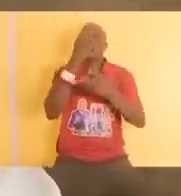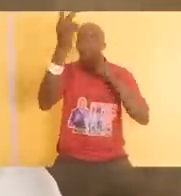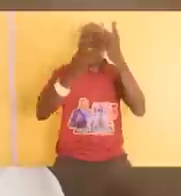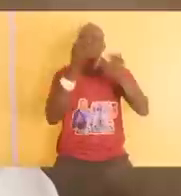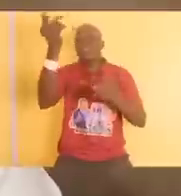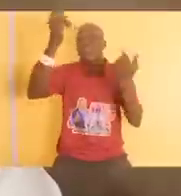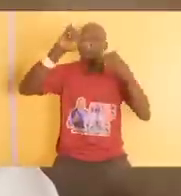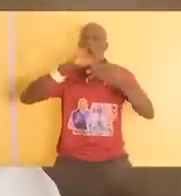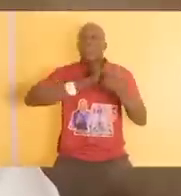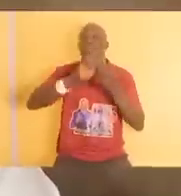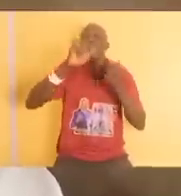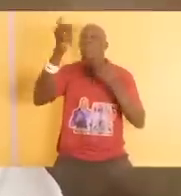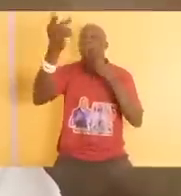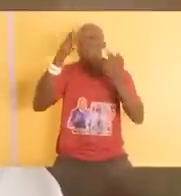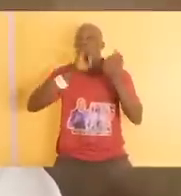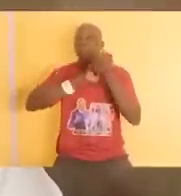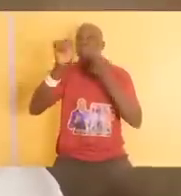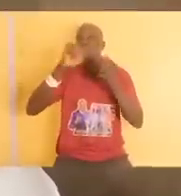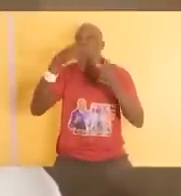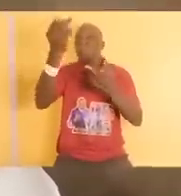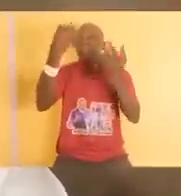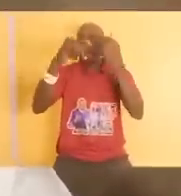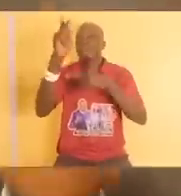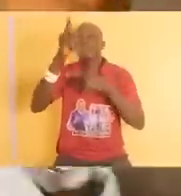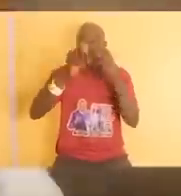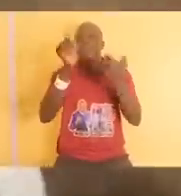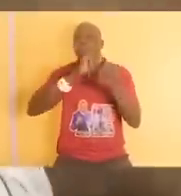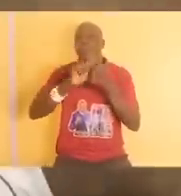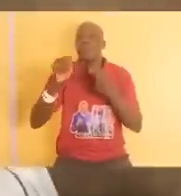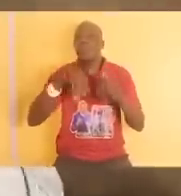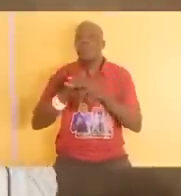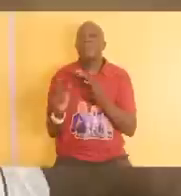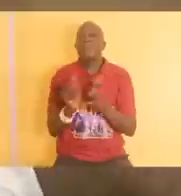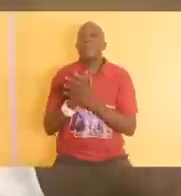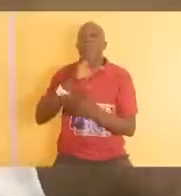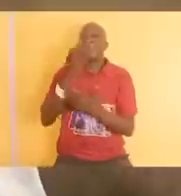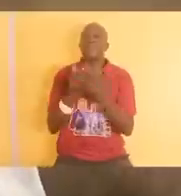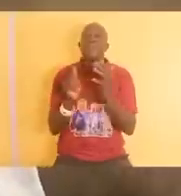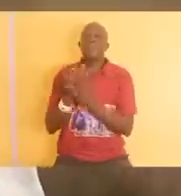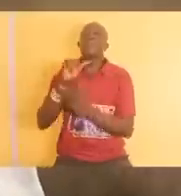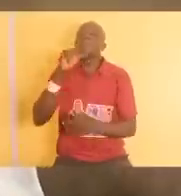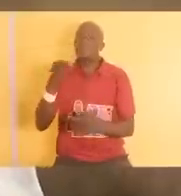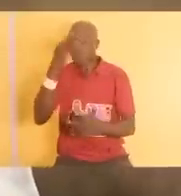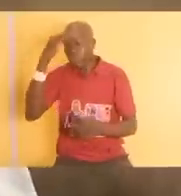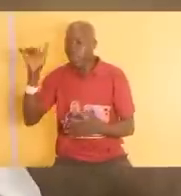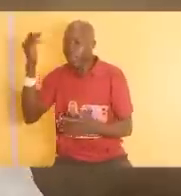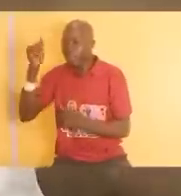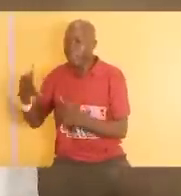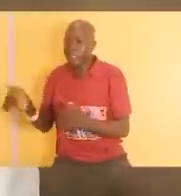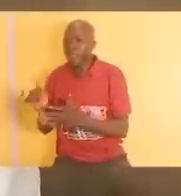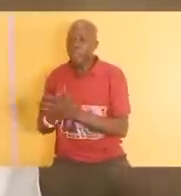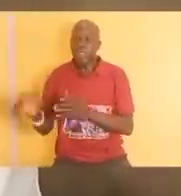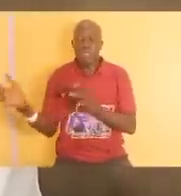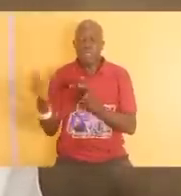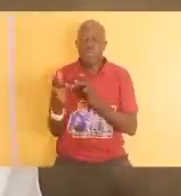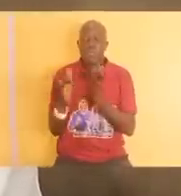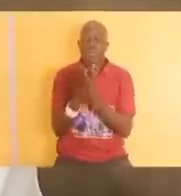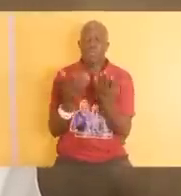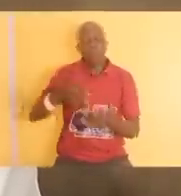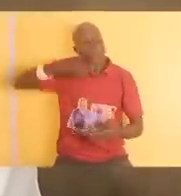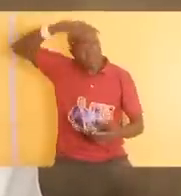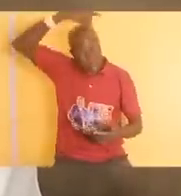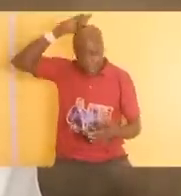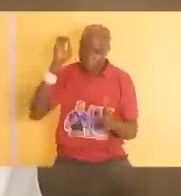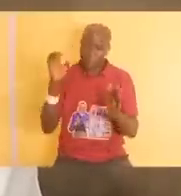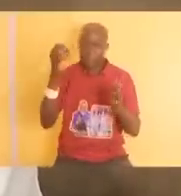Amen. You must know everything. What did David? The book of David.